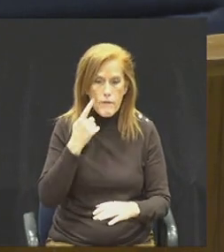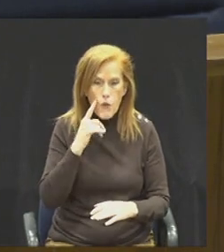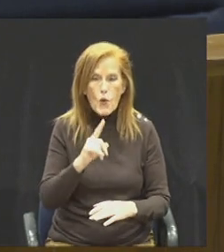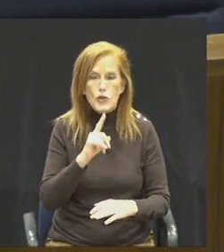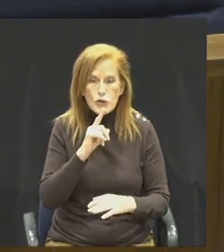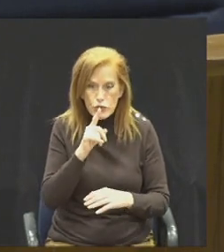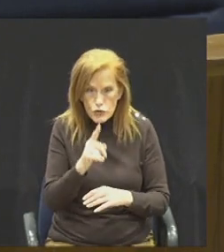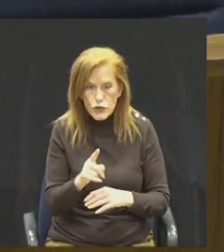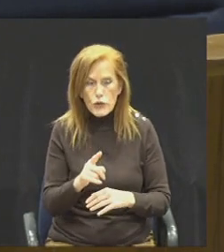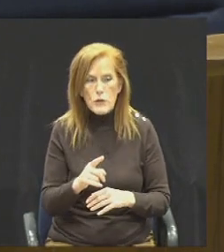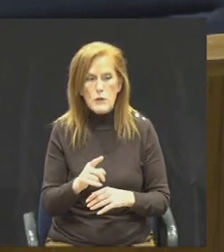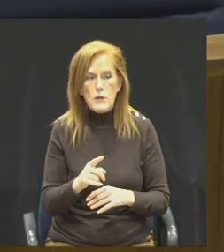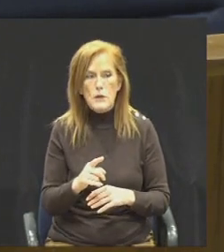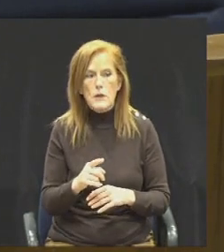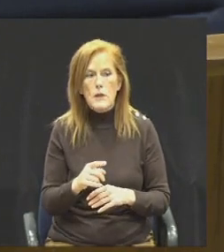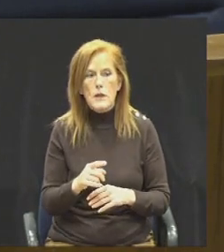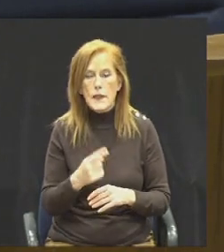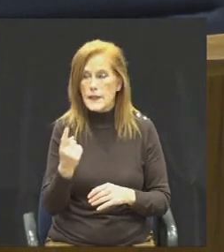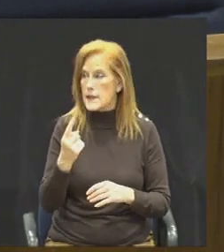we can